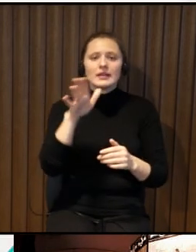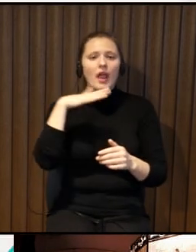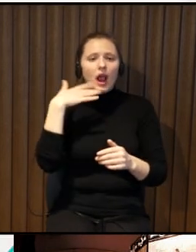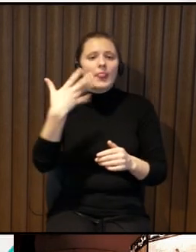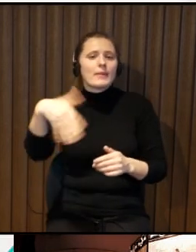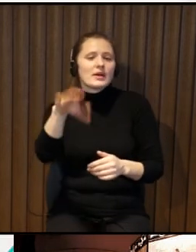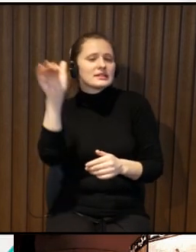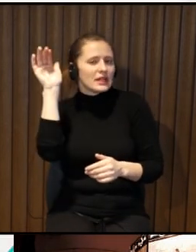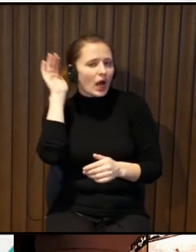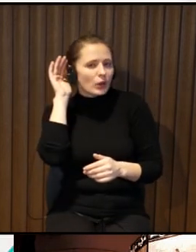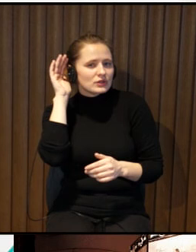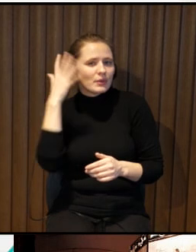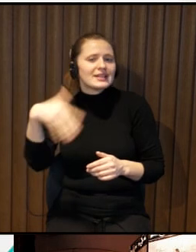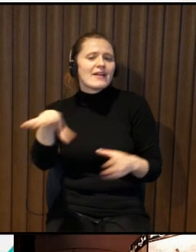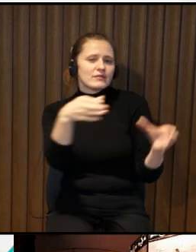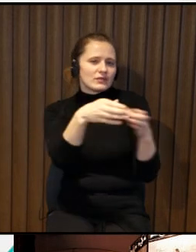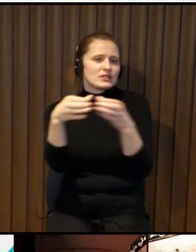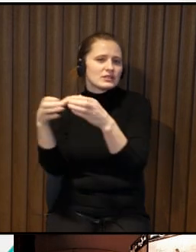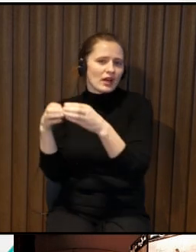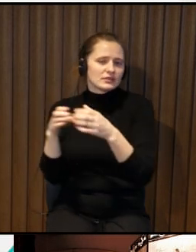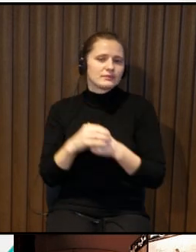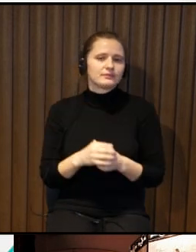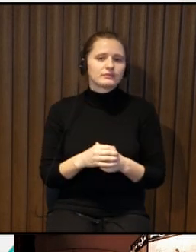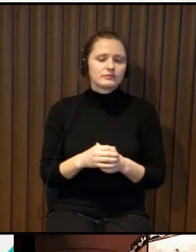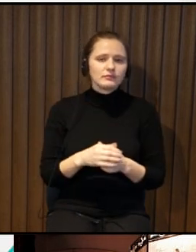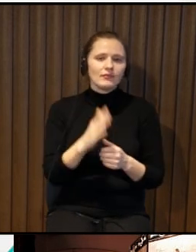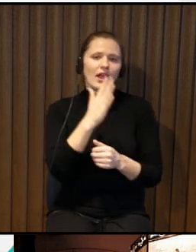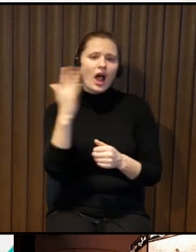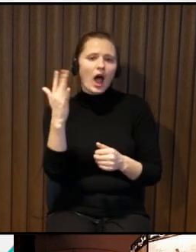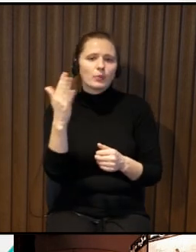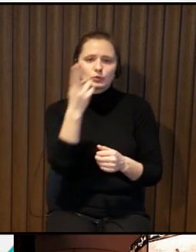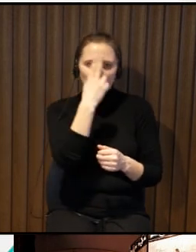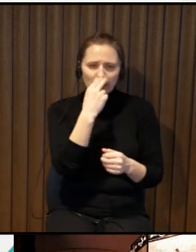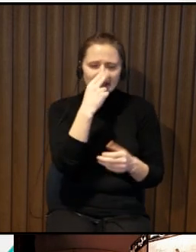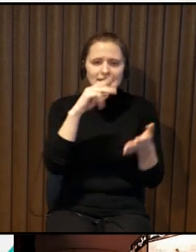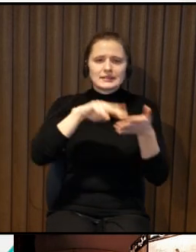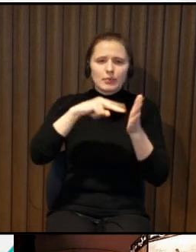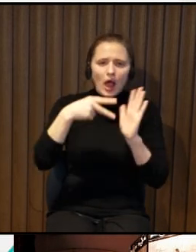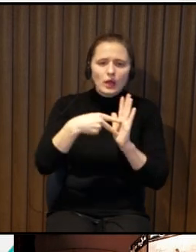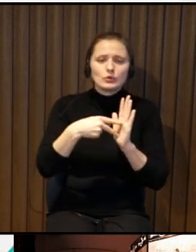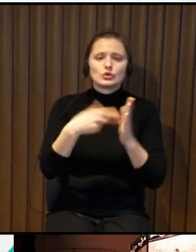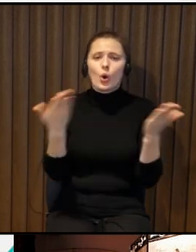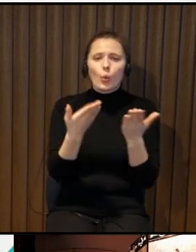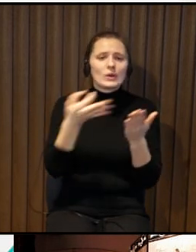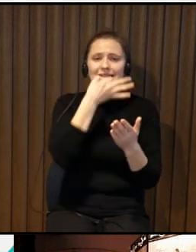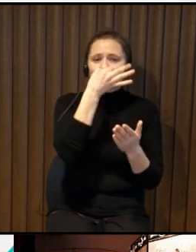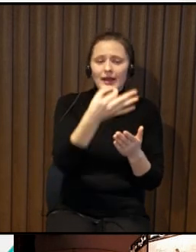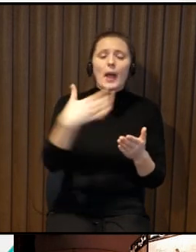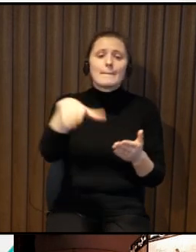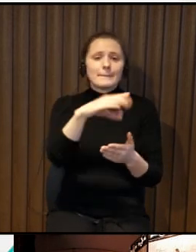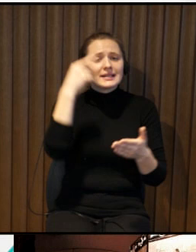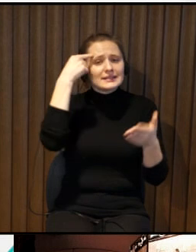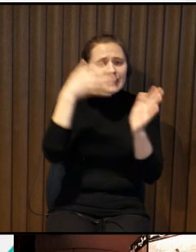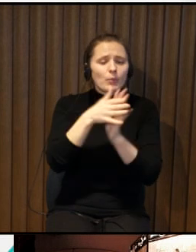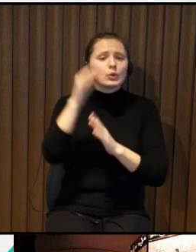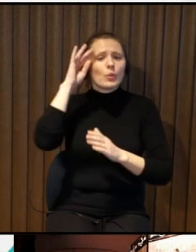And rather than conventional planning that assumes we know the future, understand the full range of needs, know what is